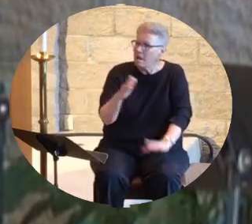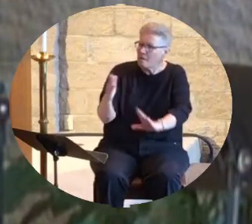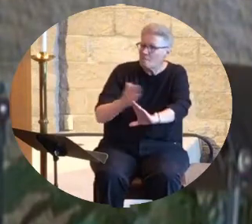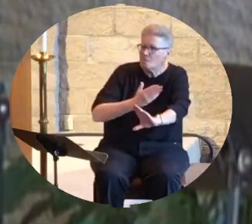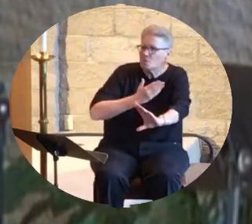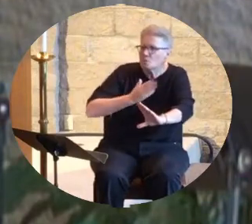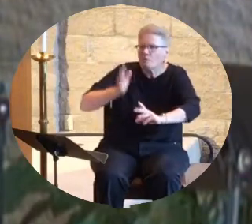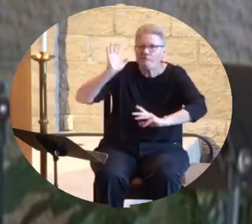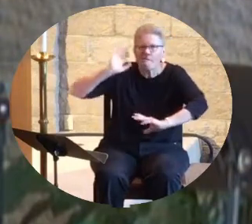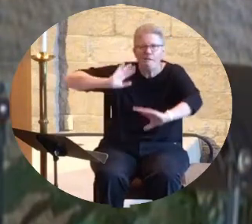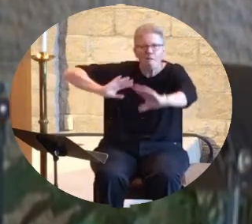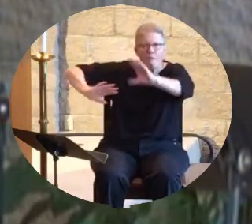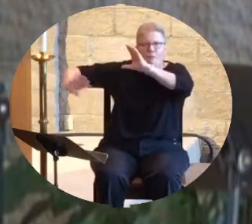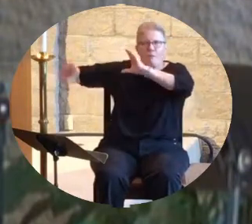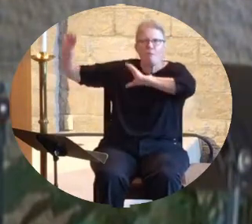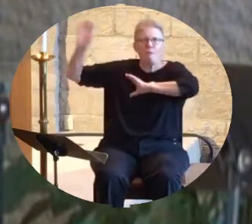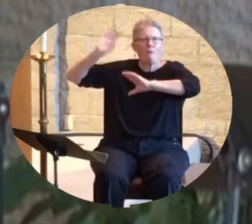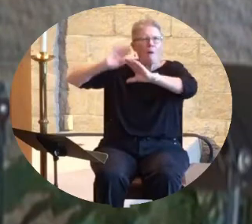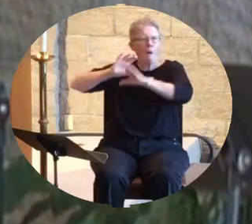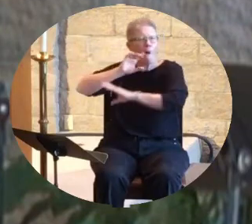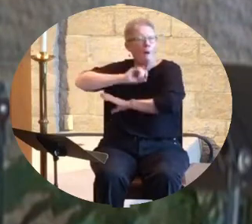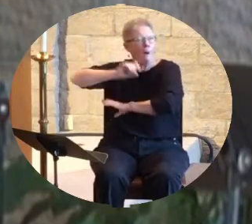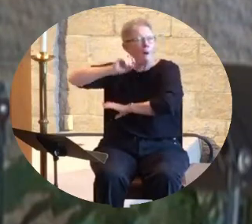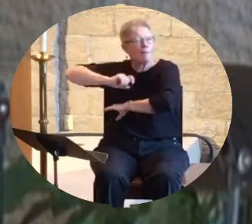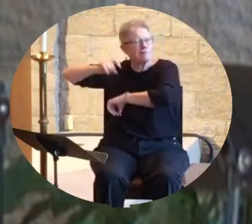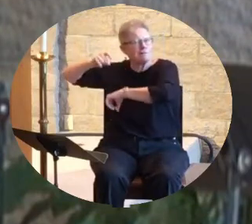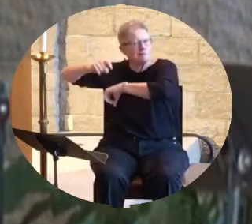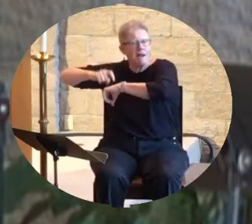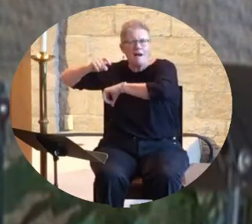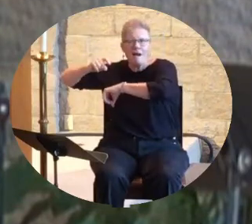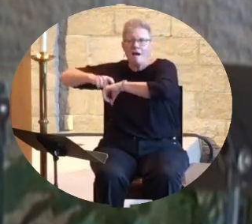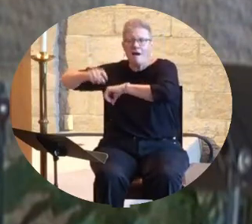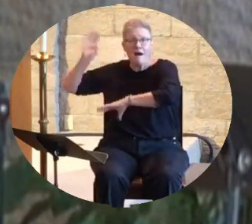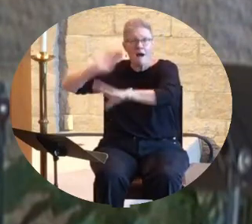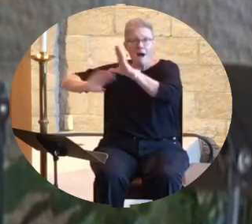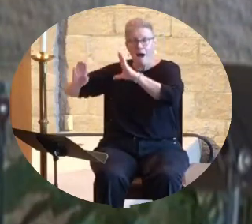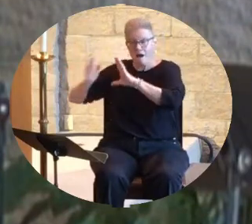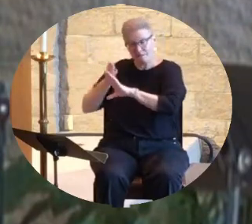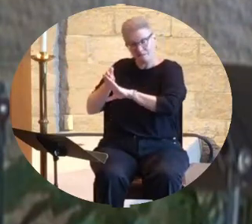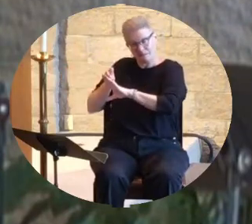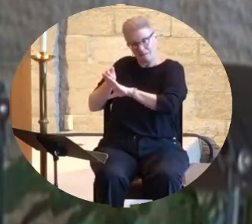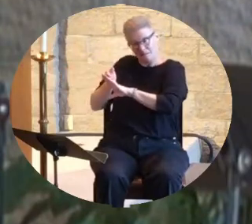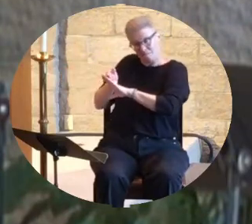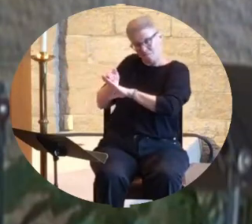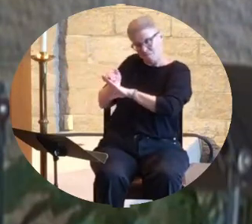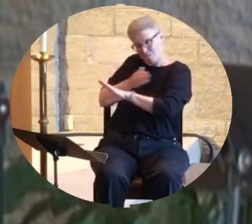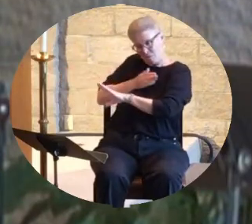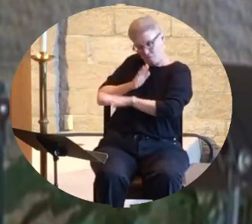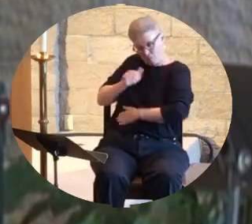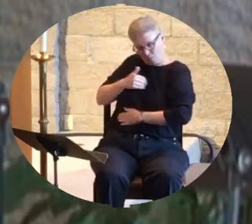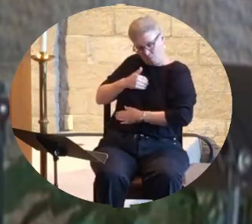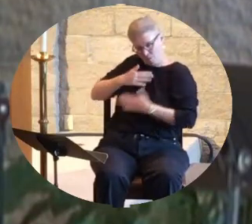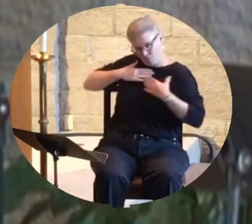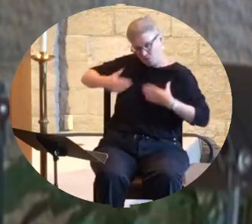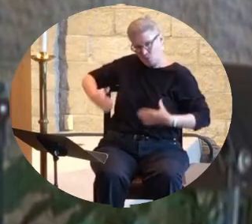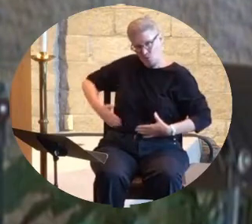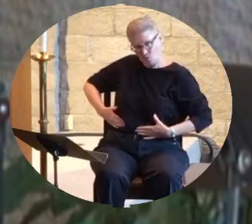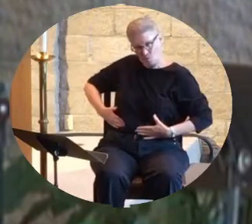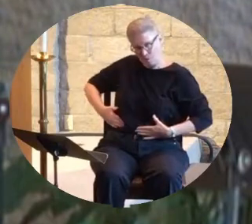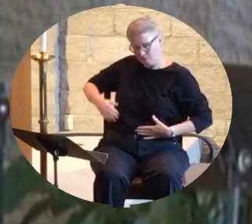back to ancient days, before it wore a human face, and long before